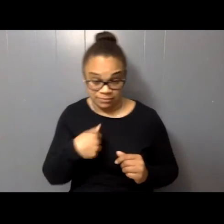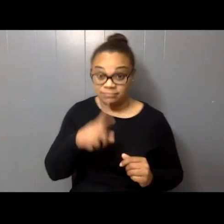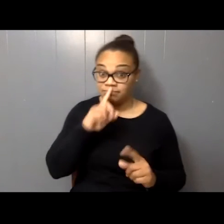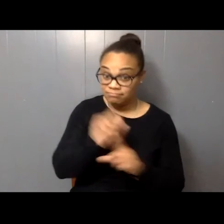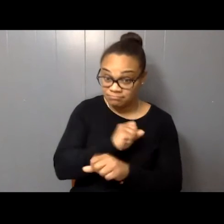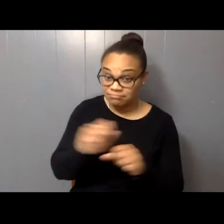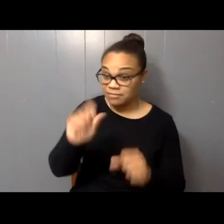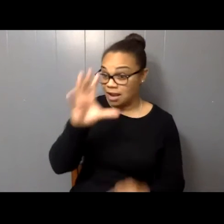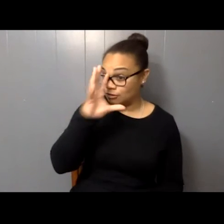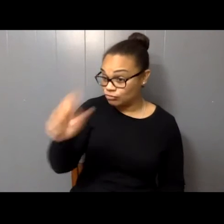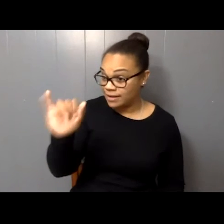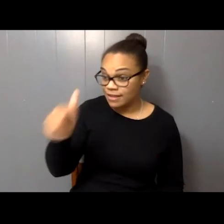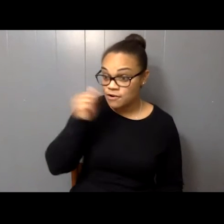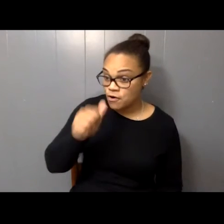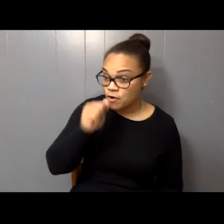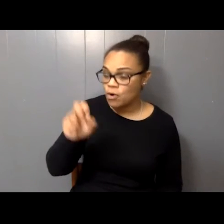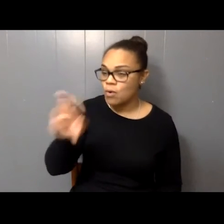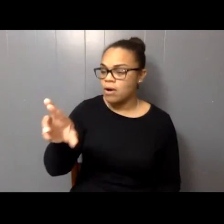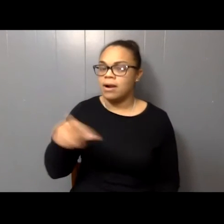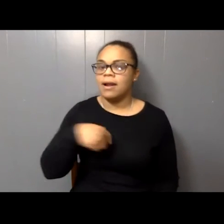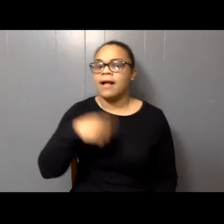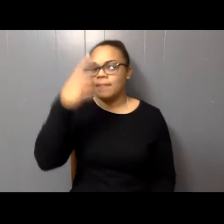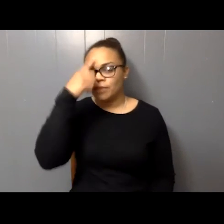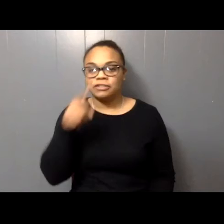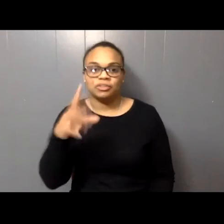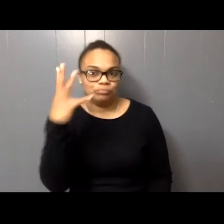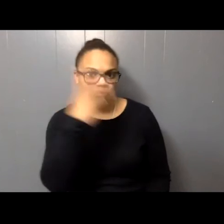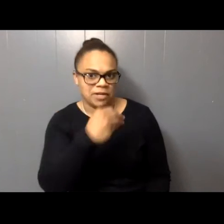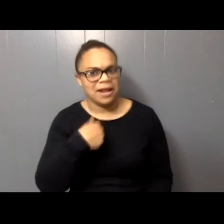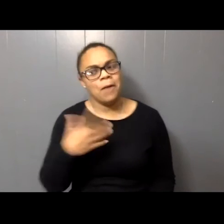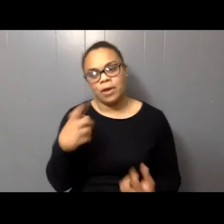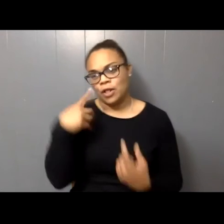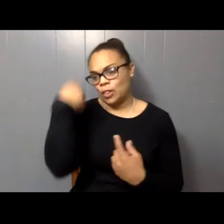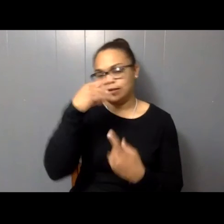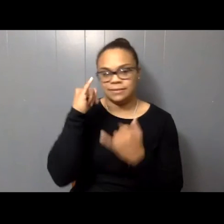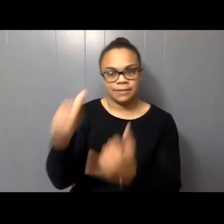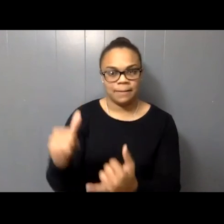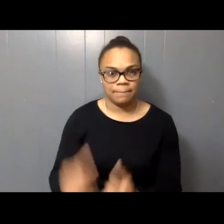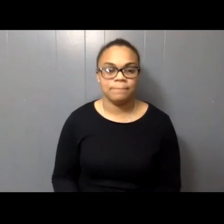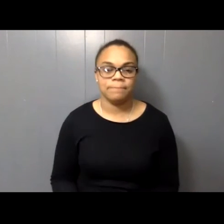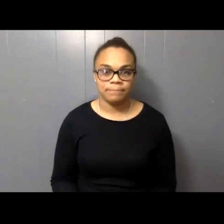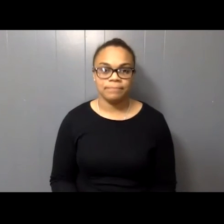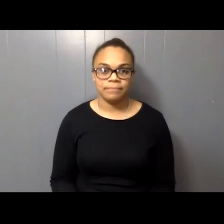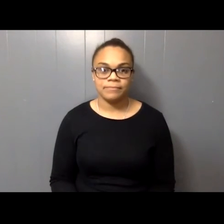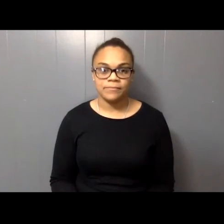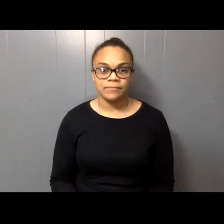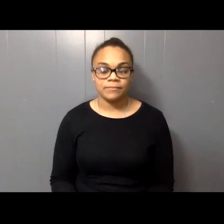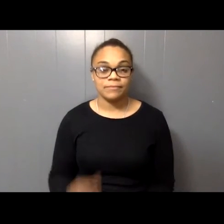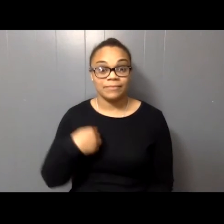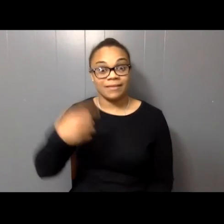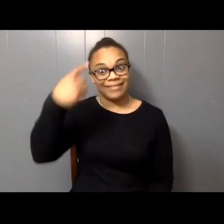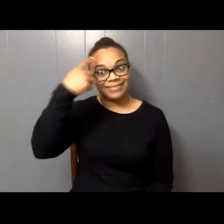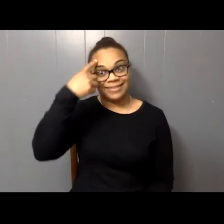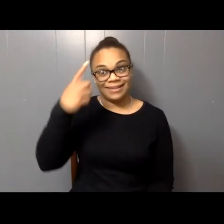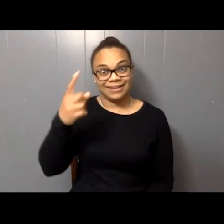or if I just thought that she was pretty and I wanted to look like that. So I think that like